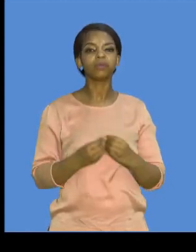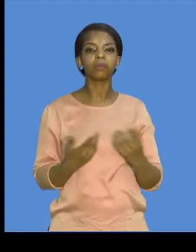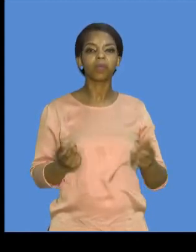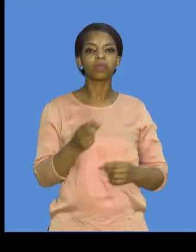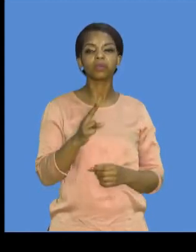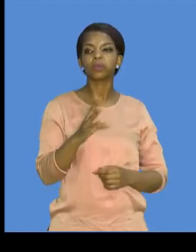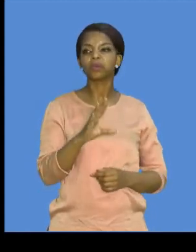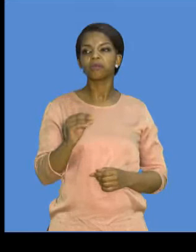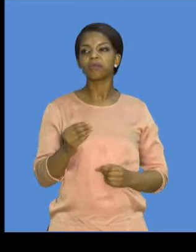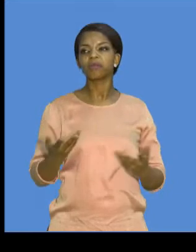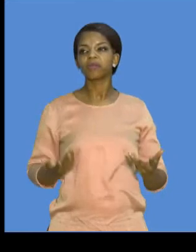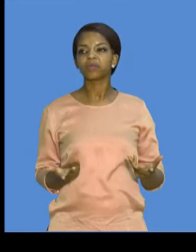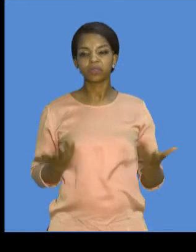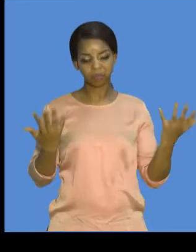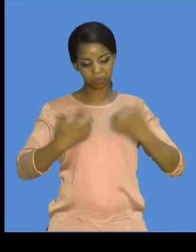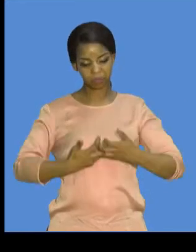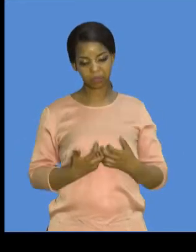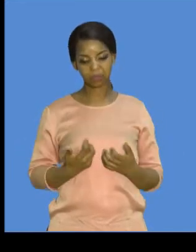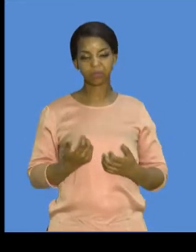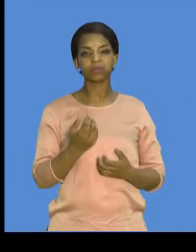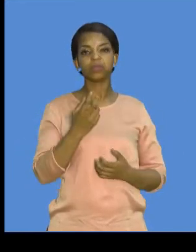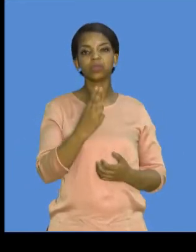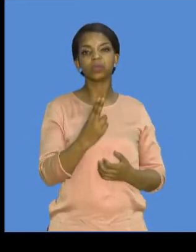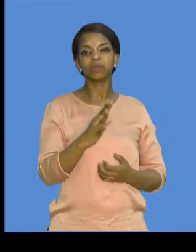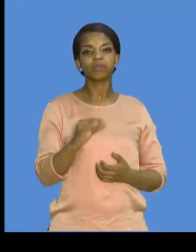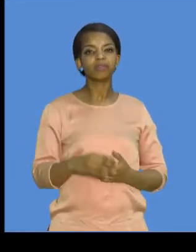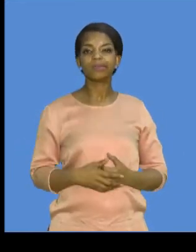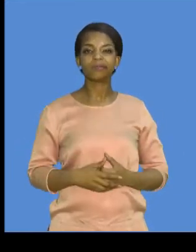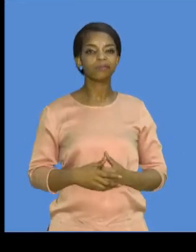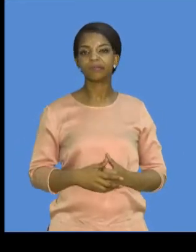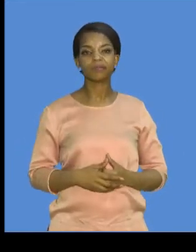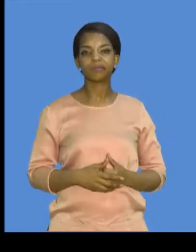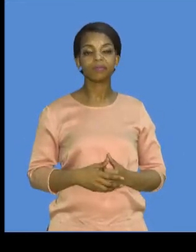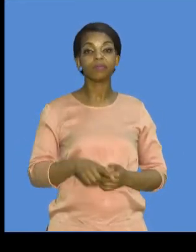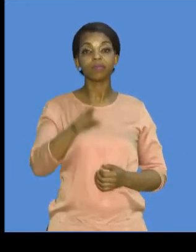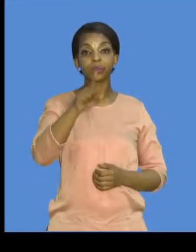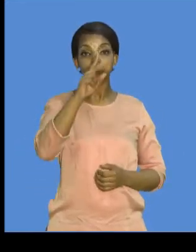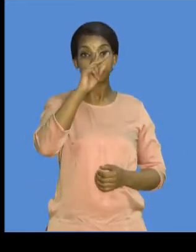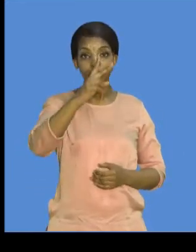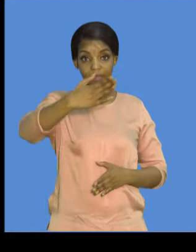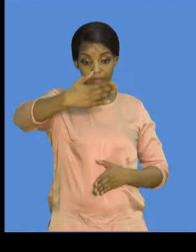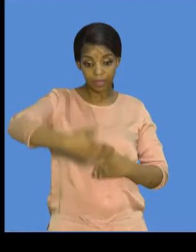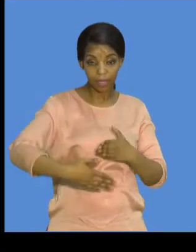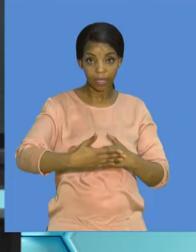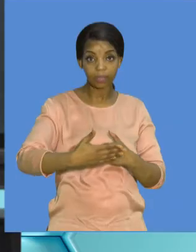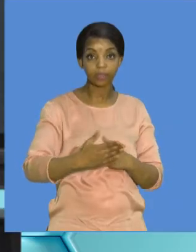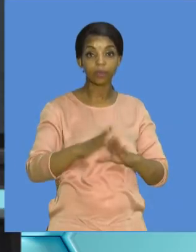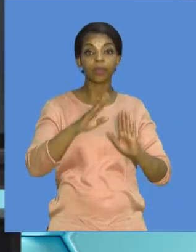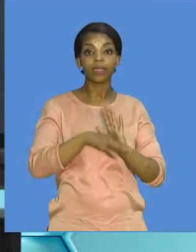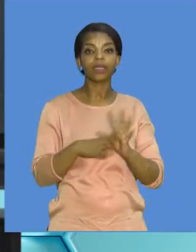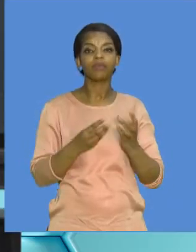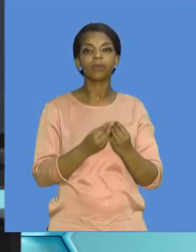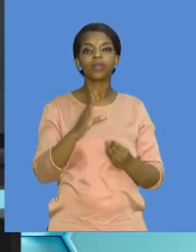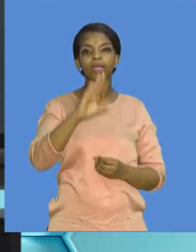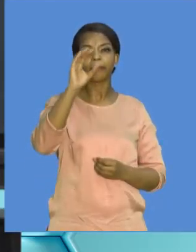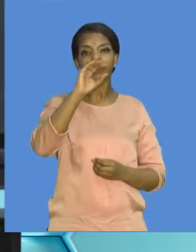It does not go into 250, and then you will see that at the end you will be left with a percentage, maybe